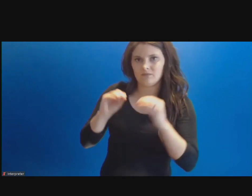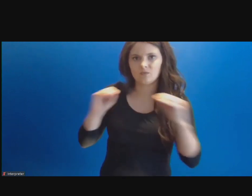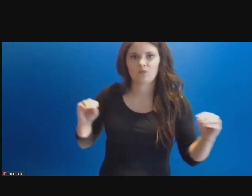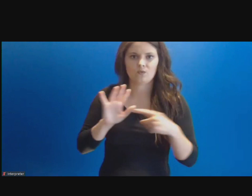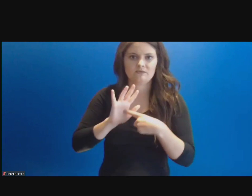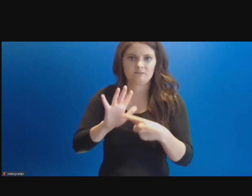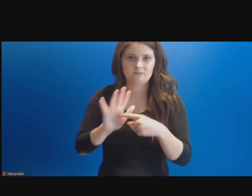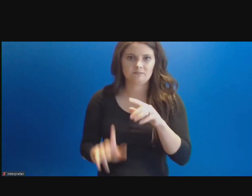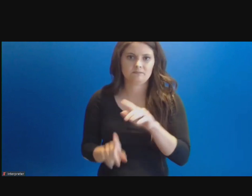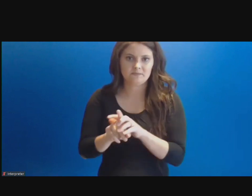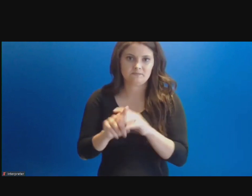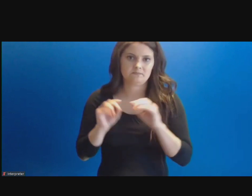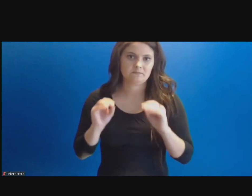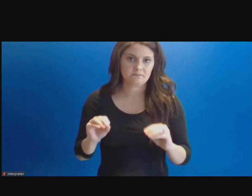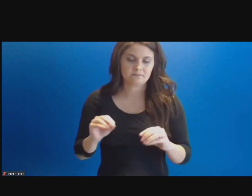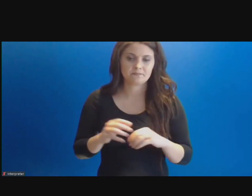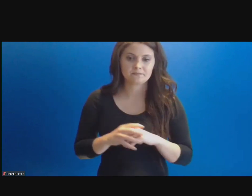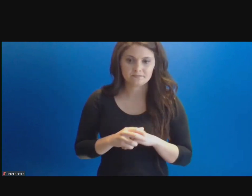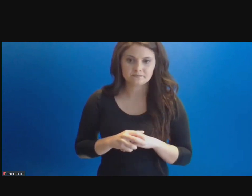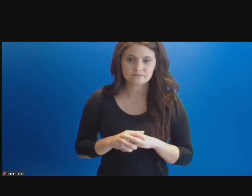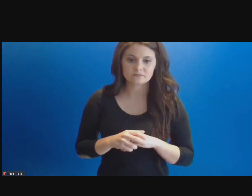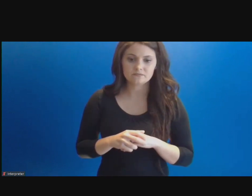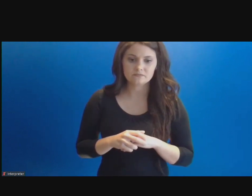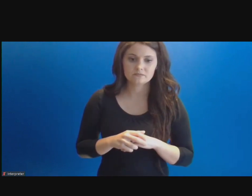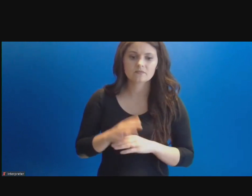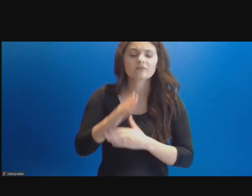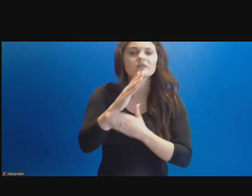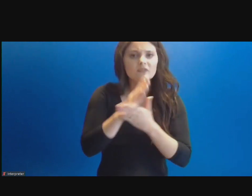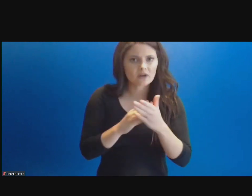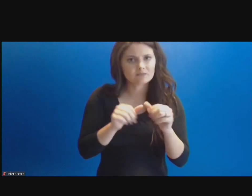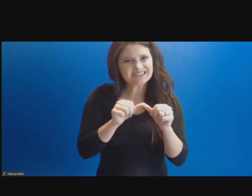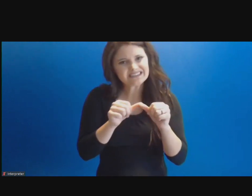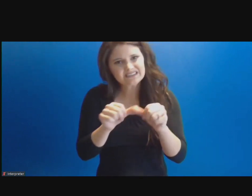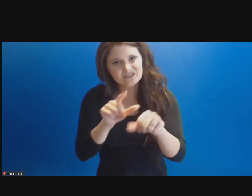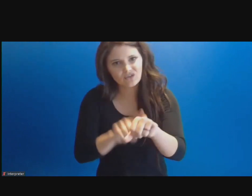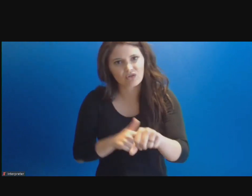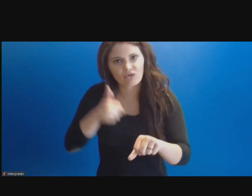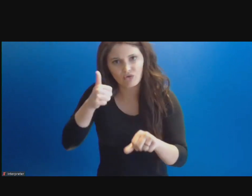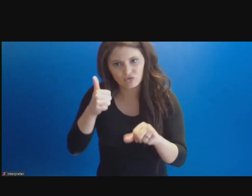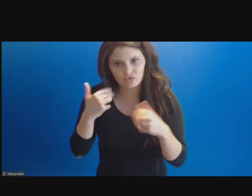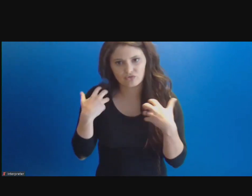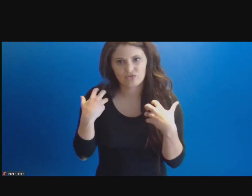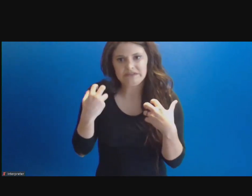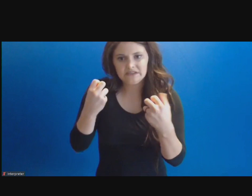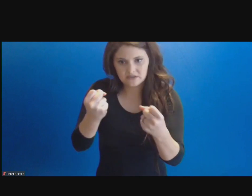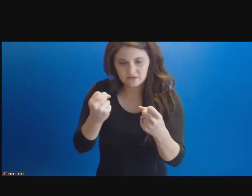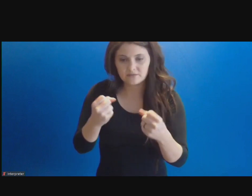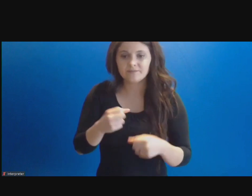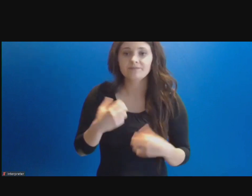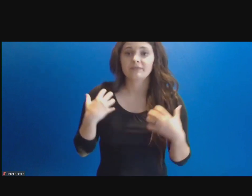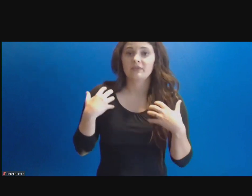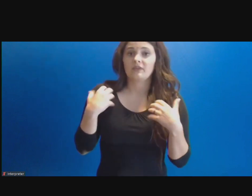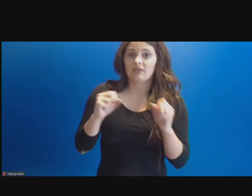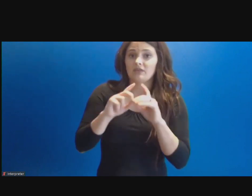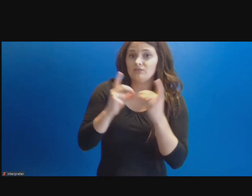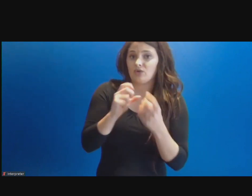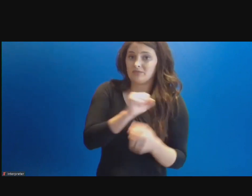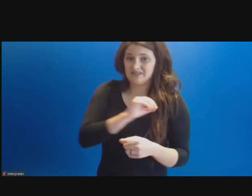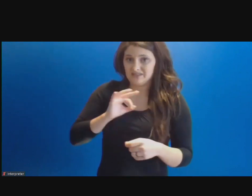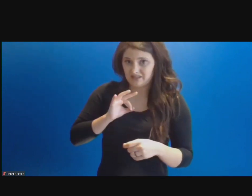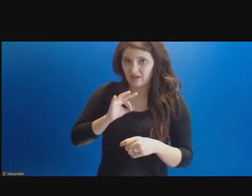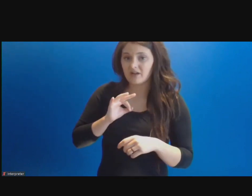And we are seeing people that are taking much longer to be recovered. Health department staff are calling